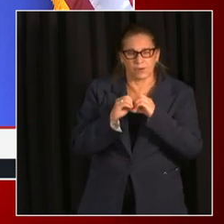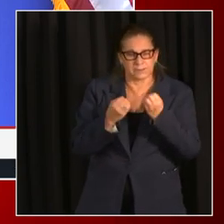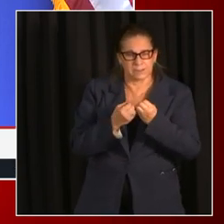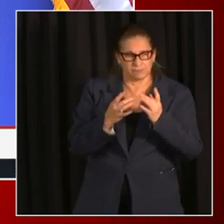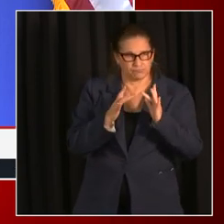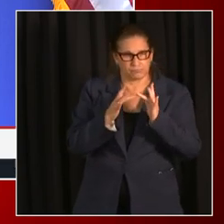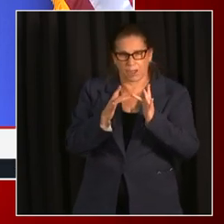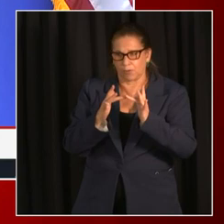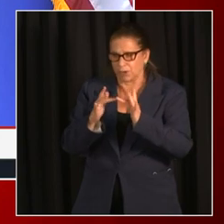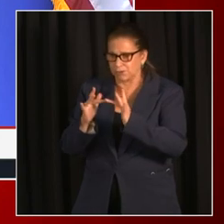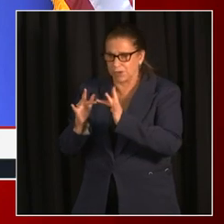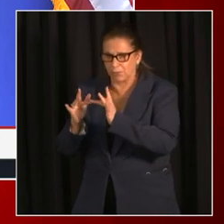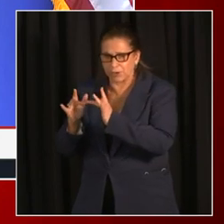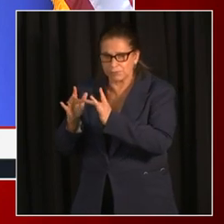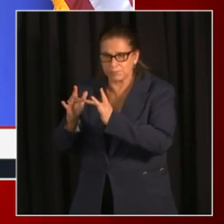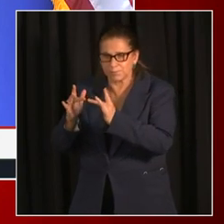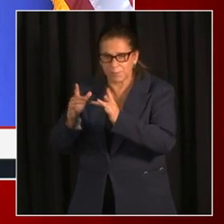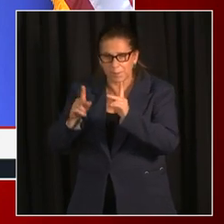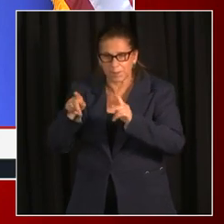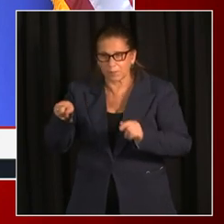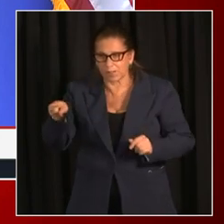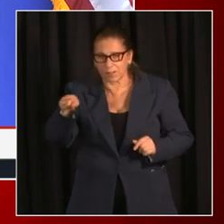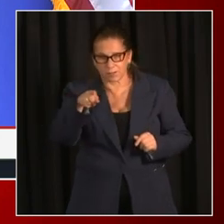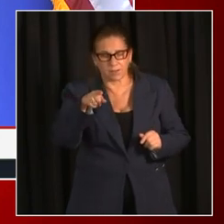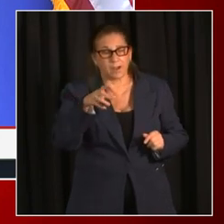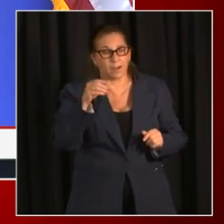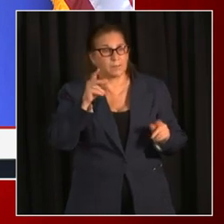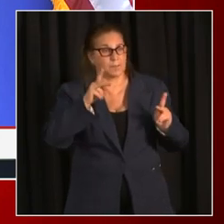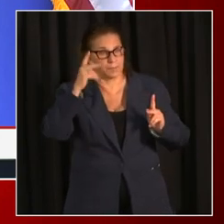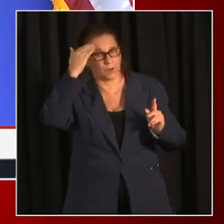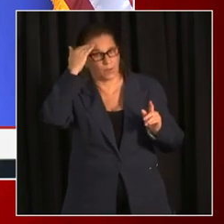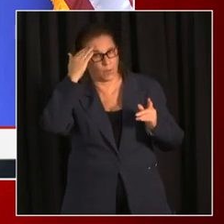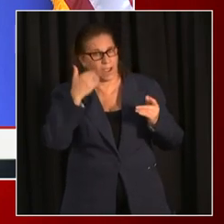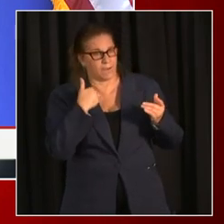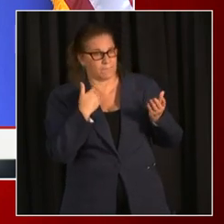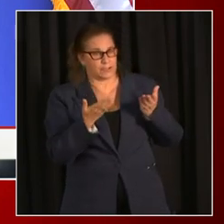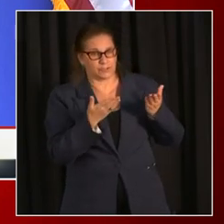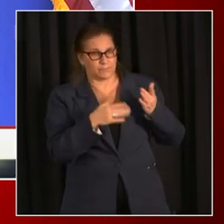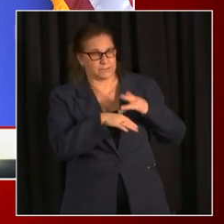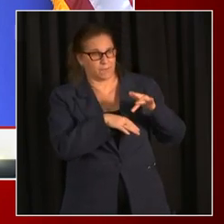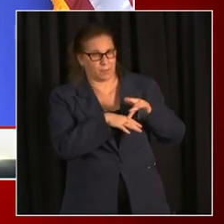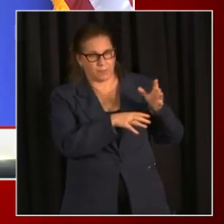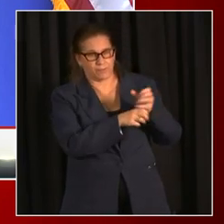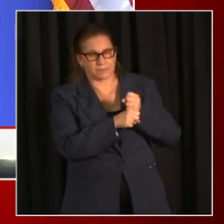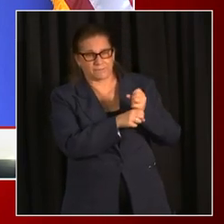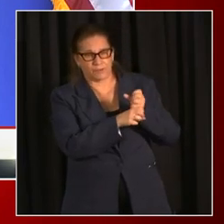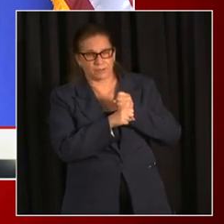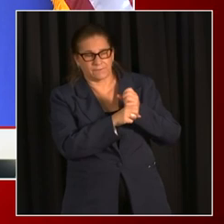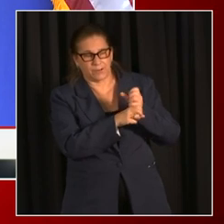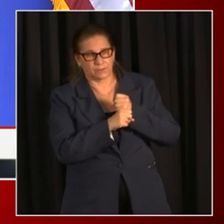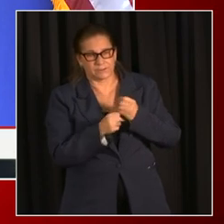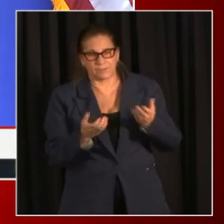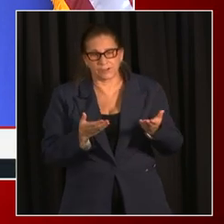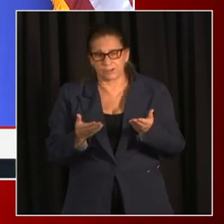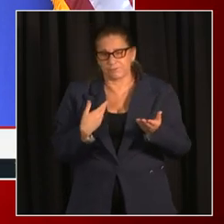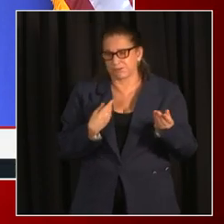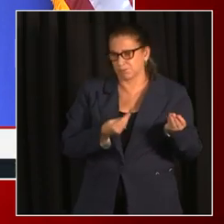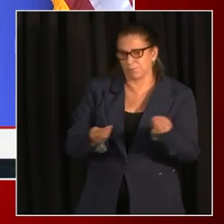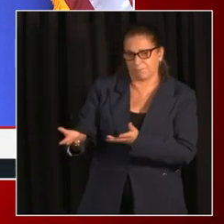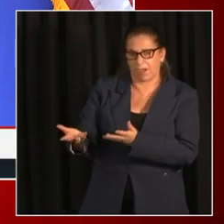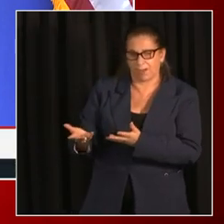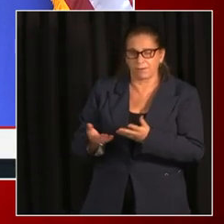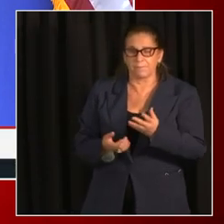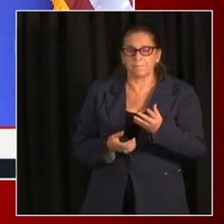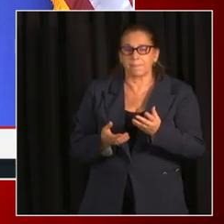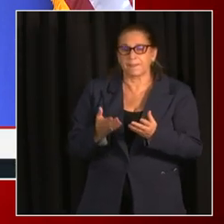contact tracers themselves can make people aware of the services that are available. Community-based organizations can make people aware of that. Our federally qualified